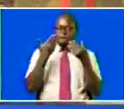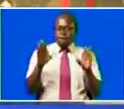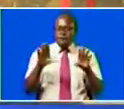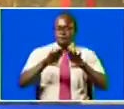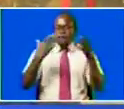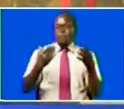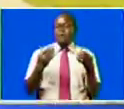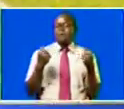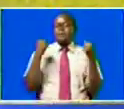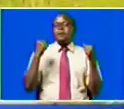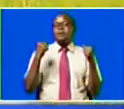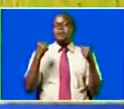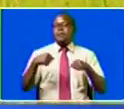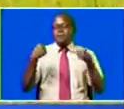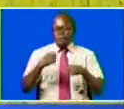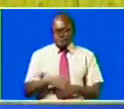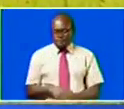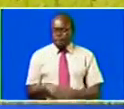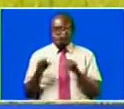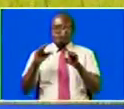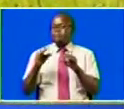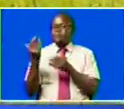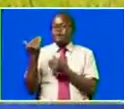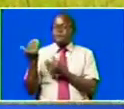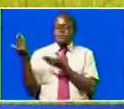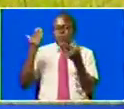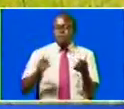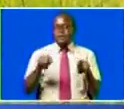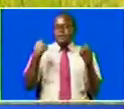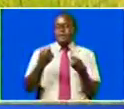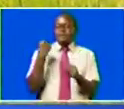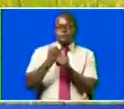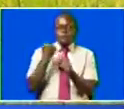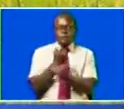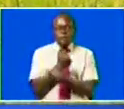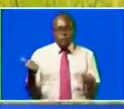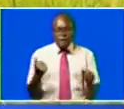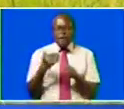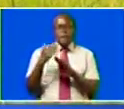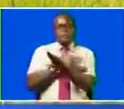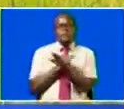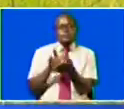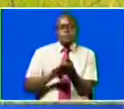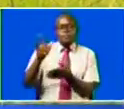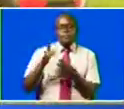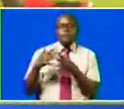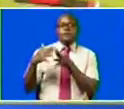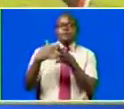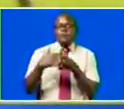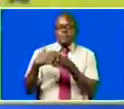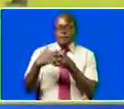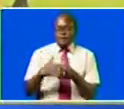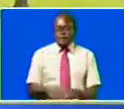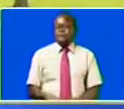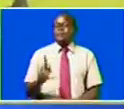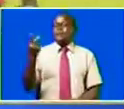of interfering with the preps. Head coach Innocent Simiyu is expected to name the team that will do duty to the country before travelling to USA. Kenya